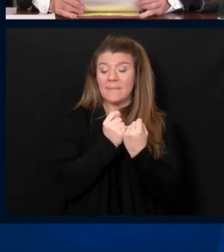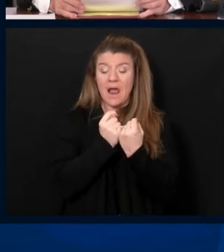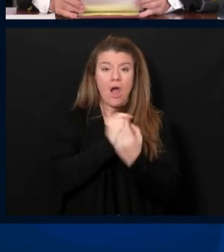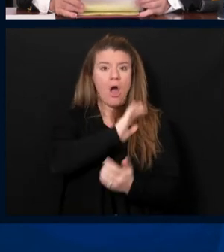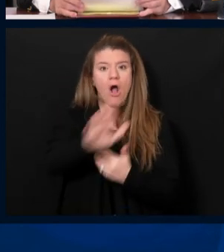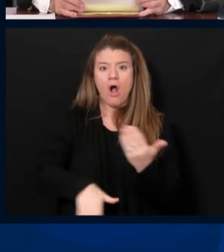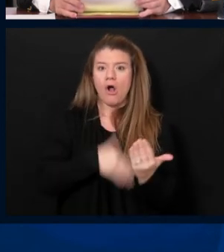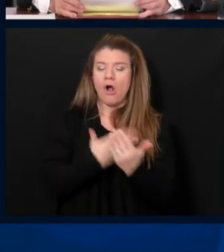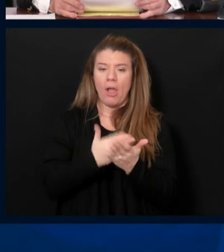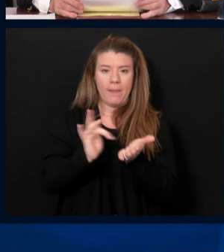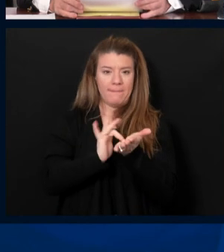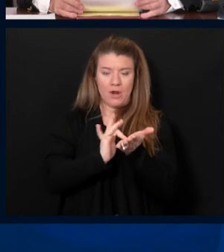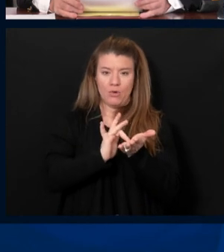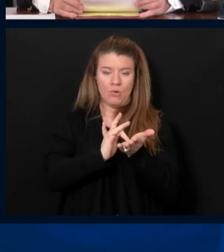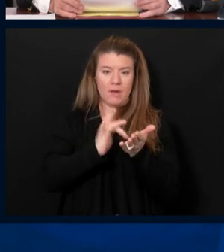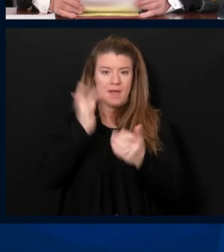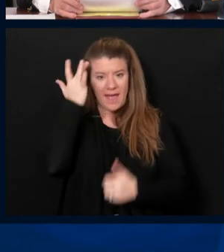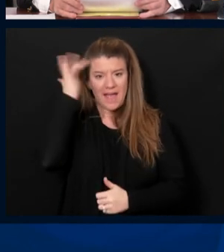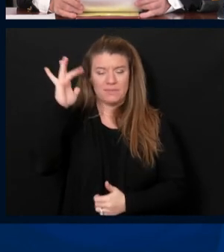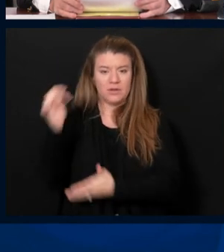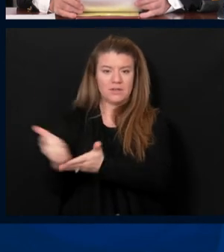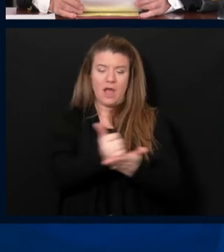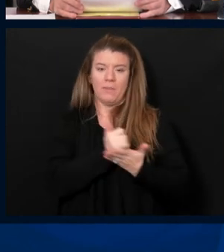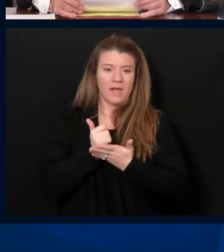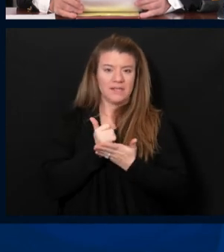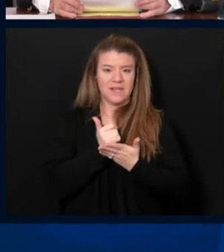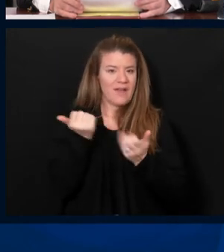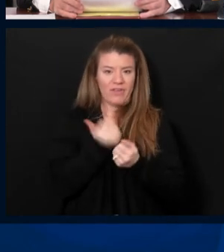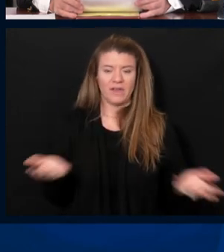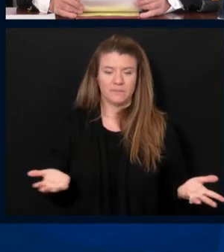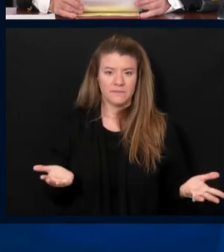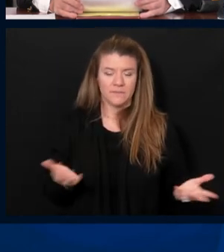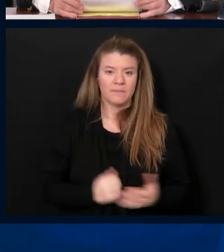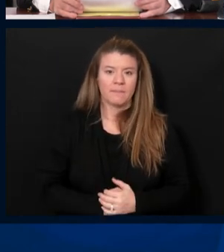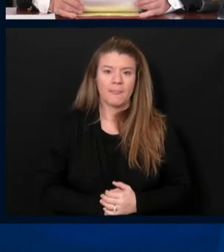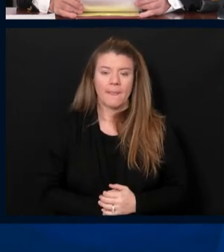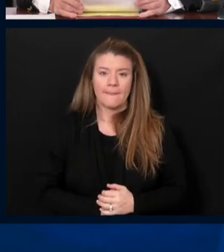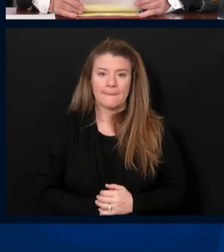absolute medical experts that are helping us in every way.